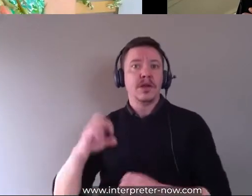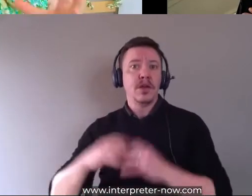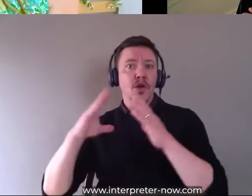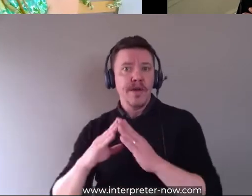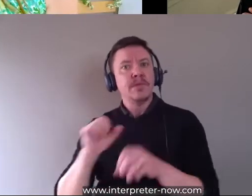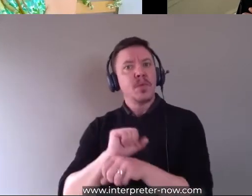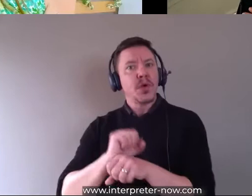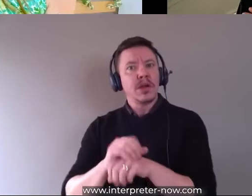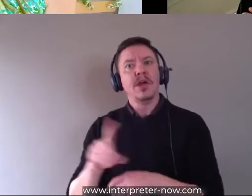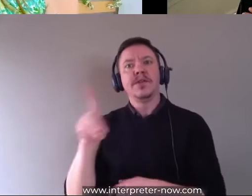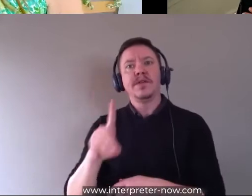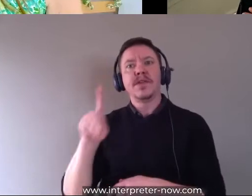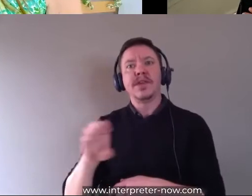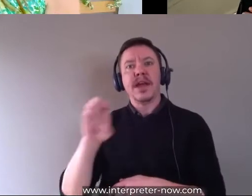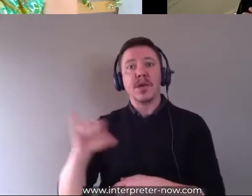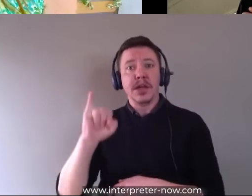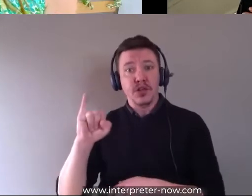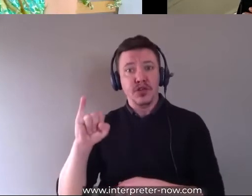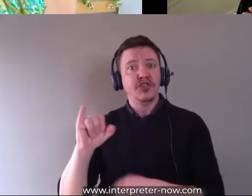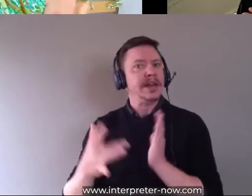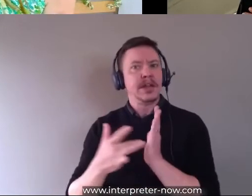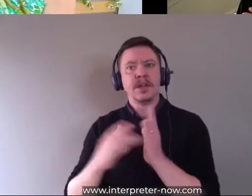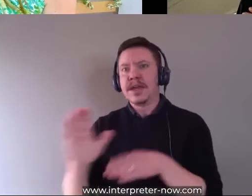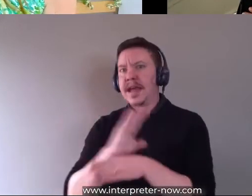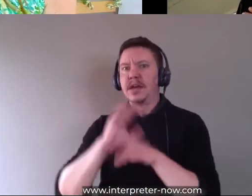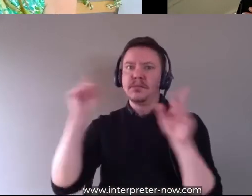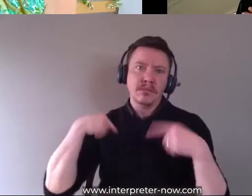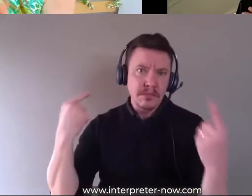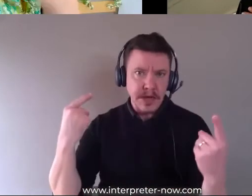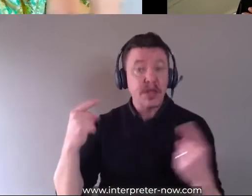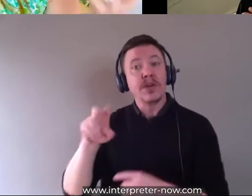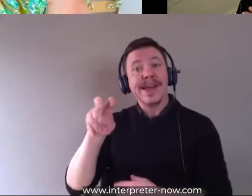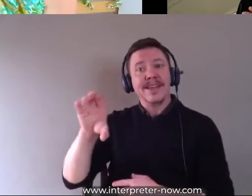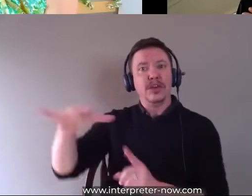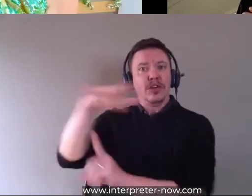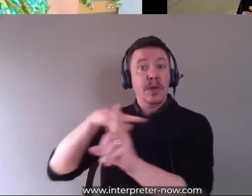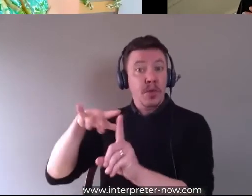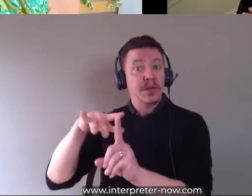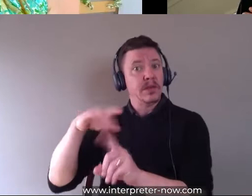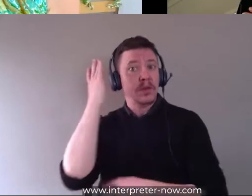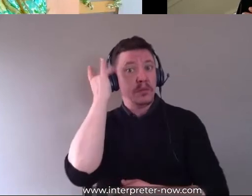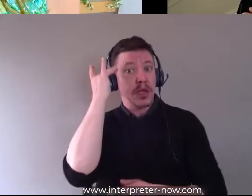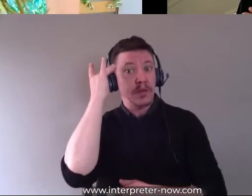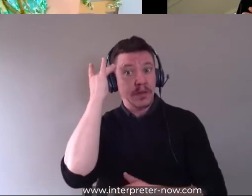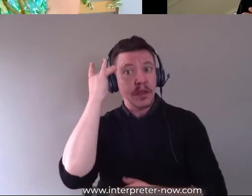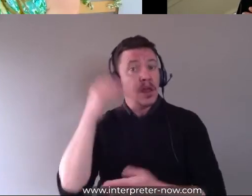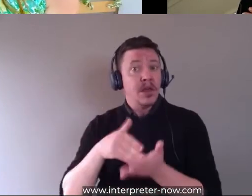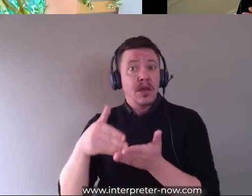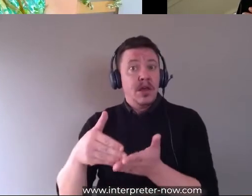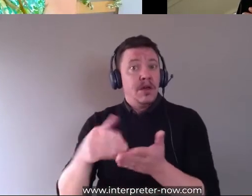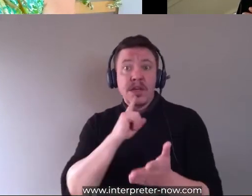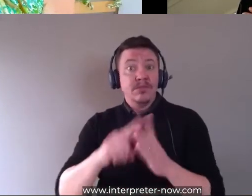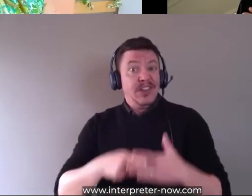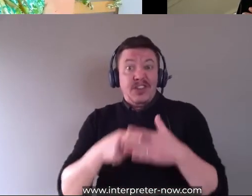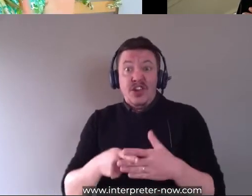inclusion in the tech industry for years. And part of that work has been in the venture capital ecosystem because, you know, it really starts